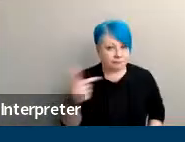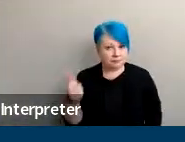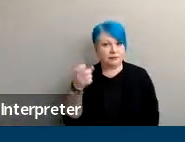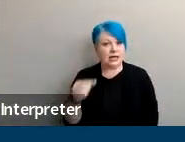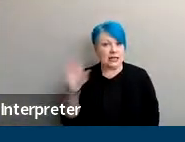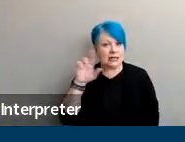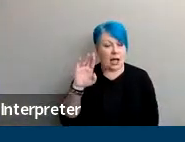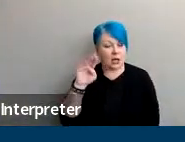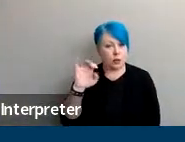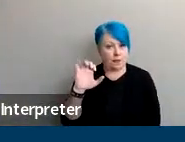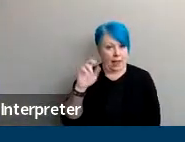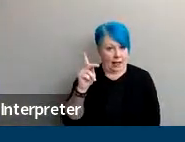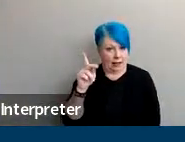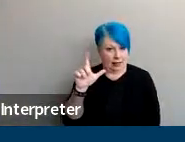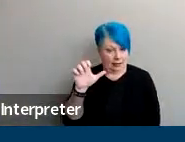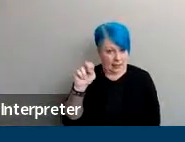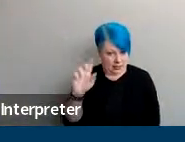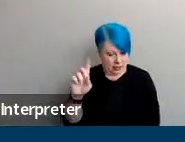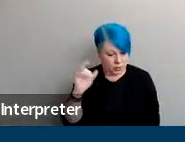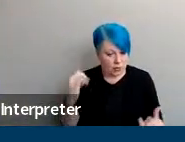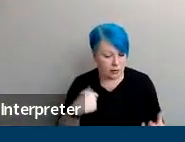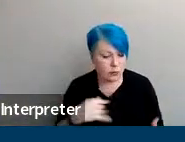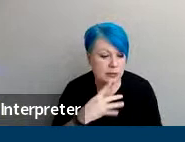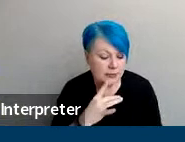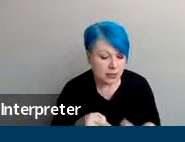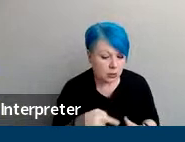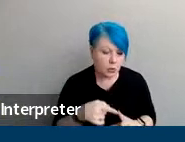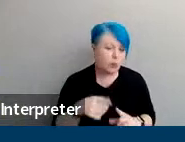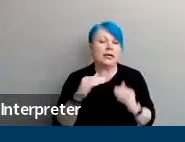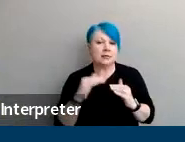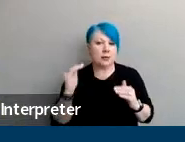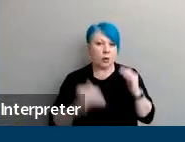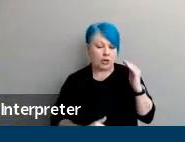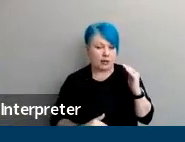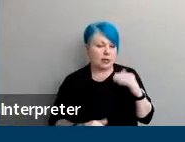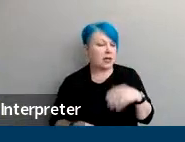So when we really speak to disproportionality and as it relates to DEIA,